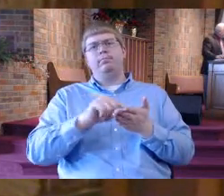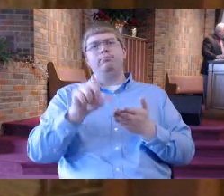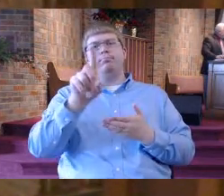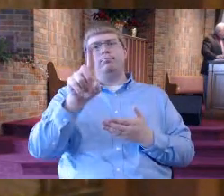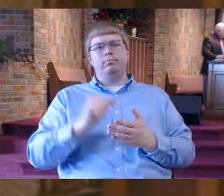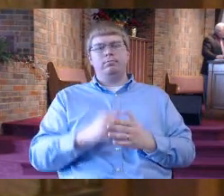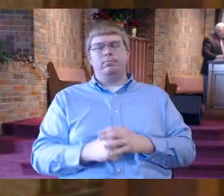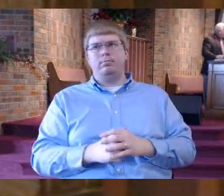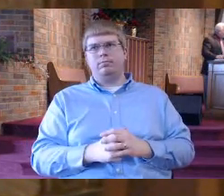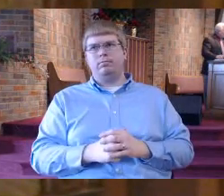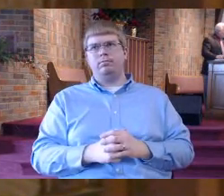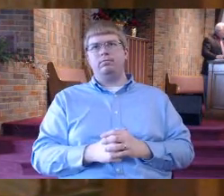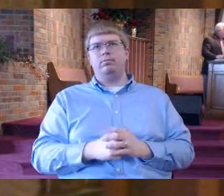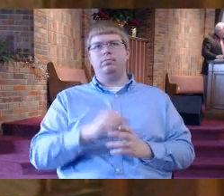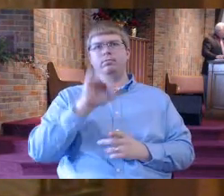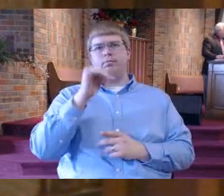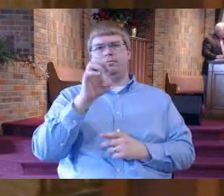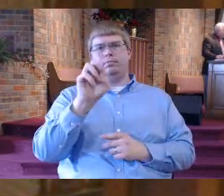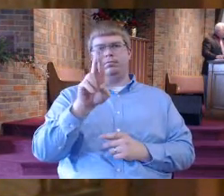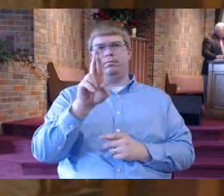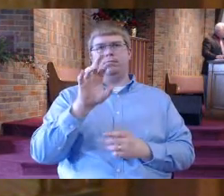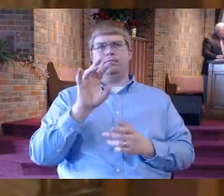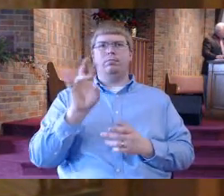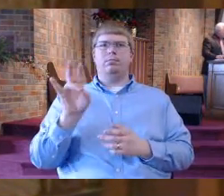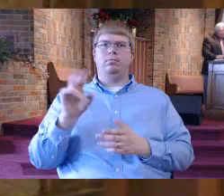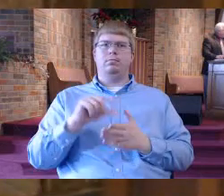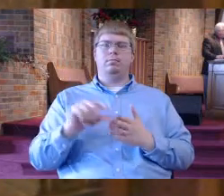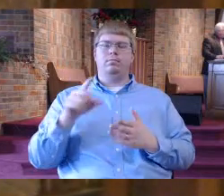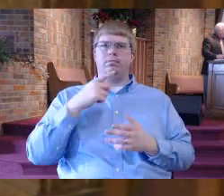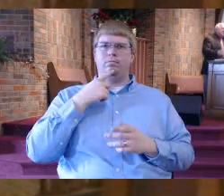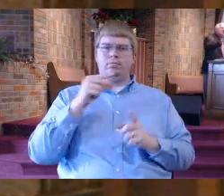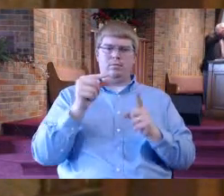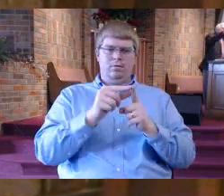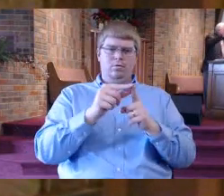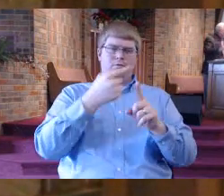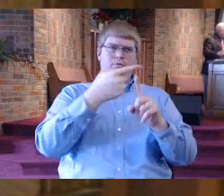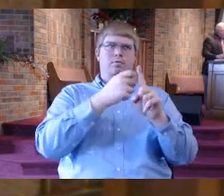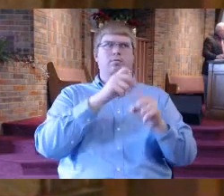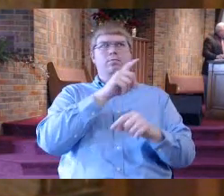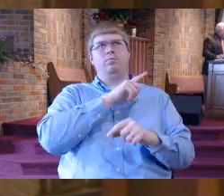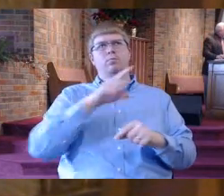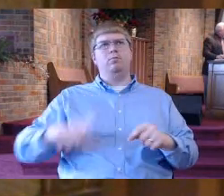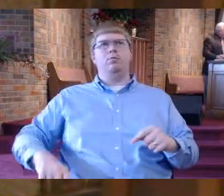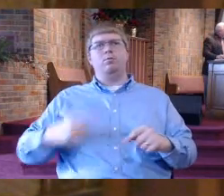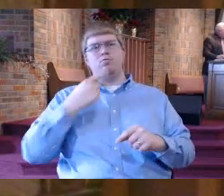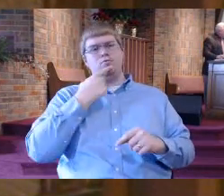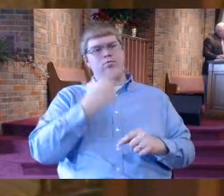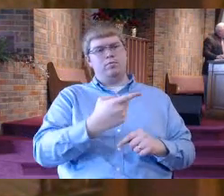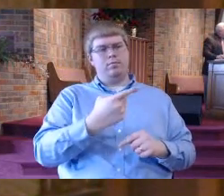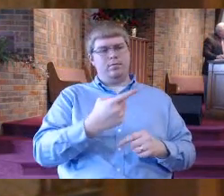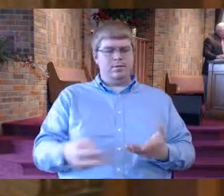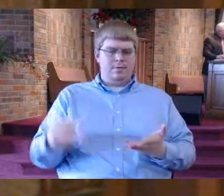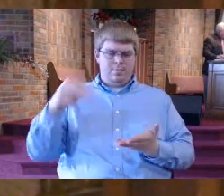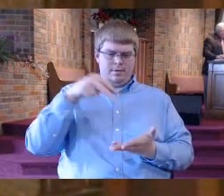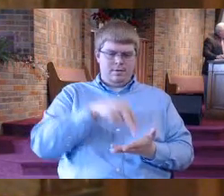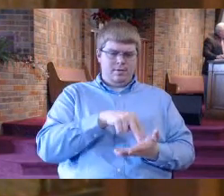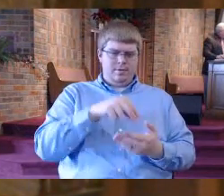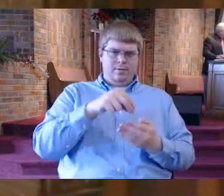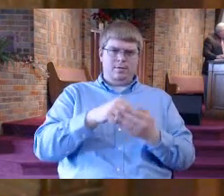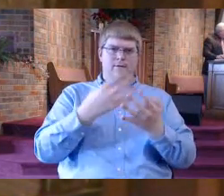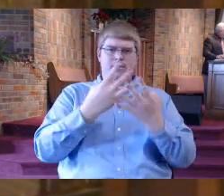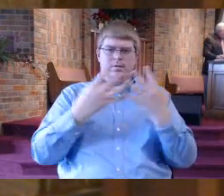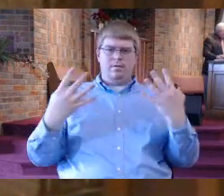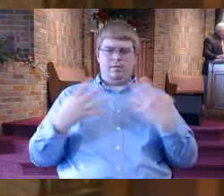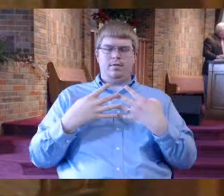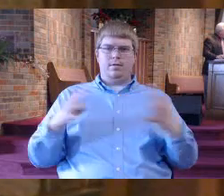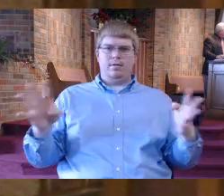Jeremiah 7:1. The word that came to Jeremiah from the Lord saying, stand in the gate of the Lord's house and